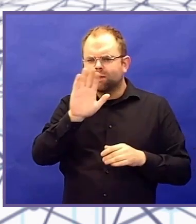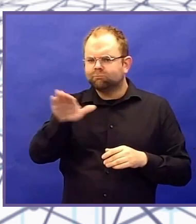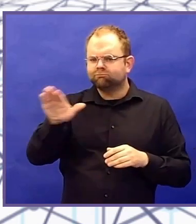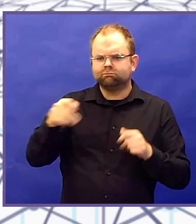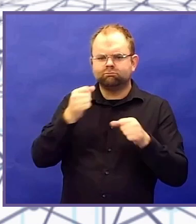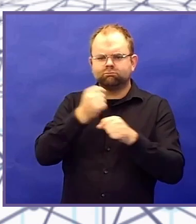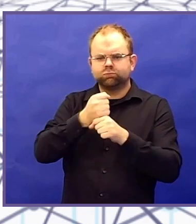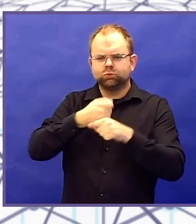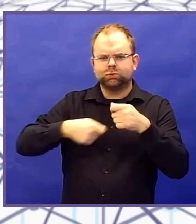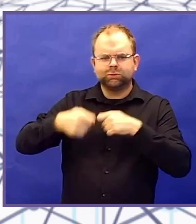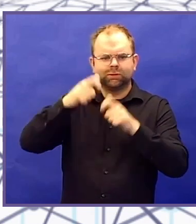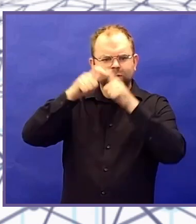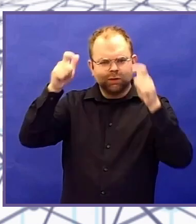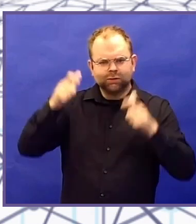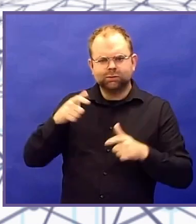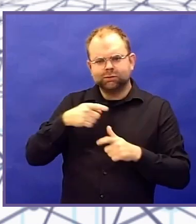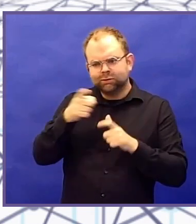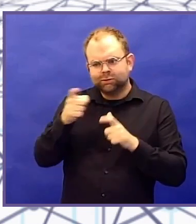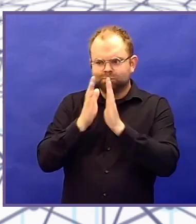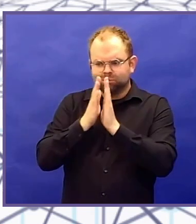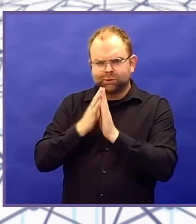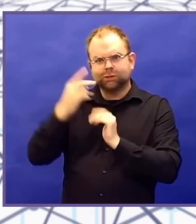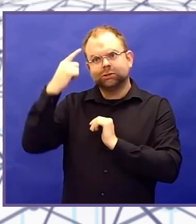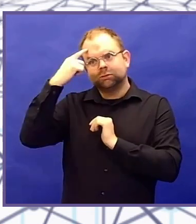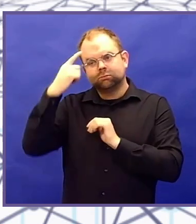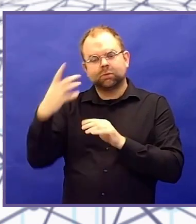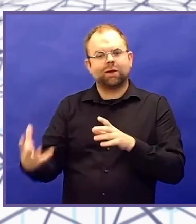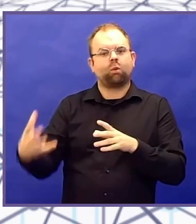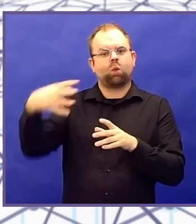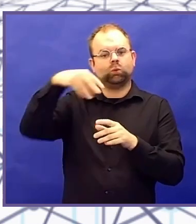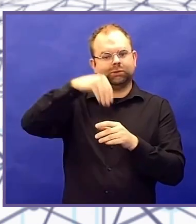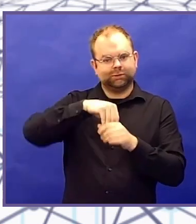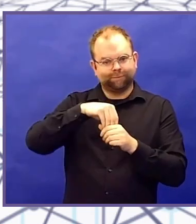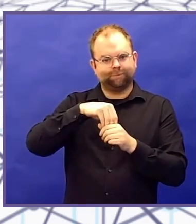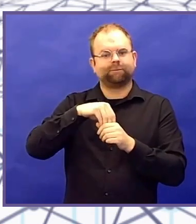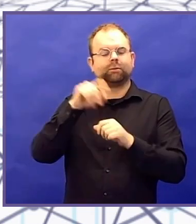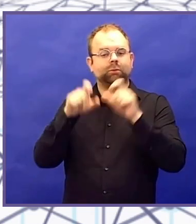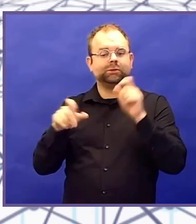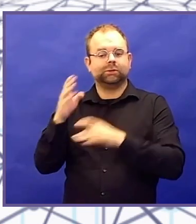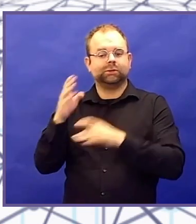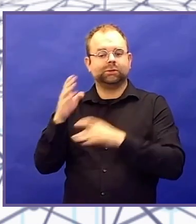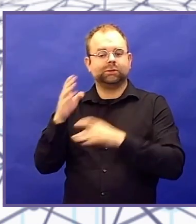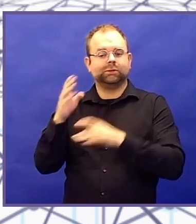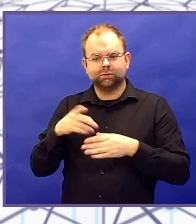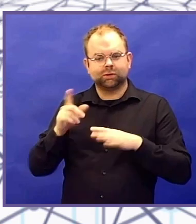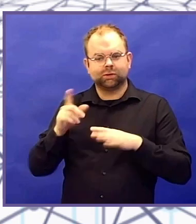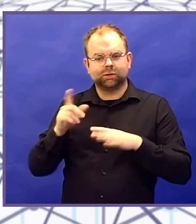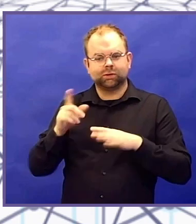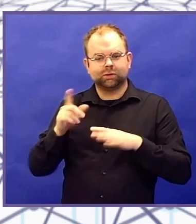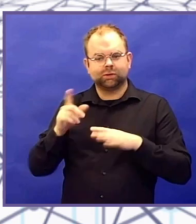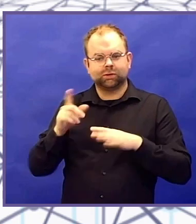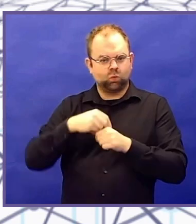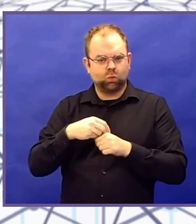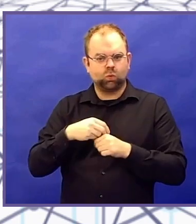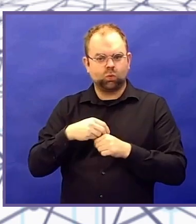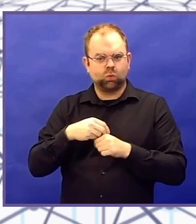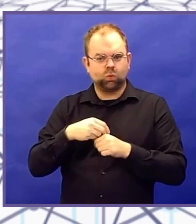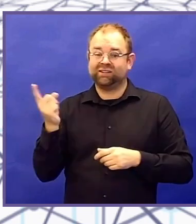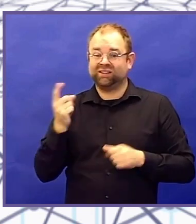them? We've not taken care of the general population. Why do you think they should include us?